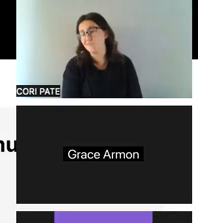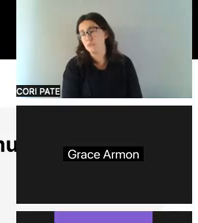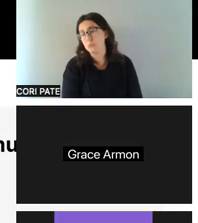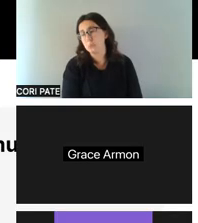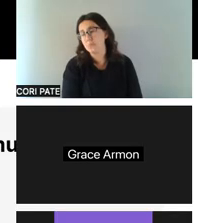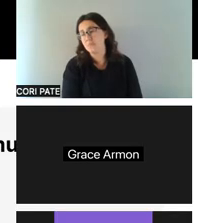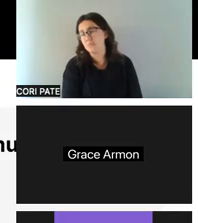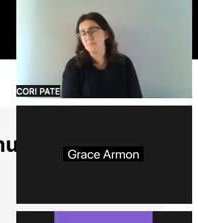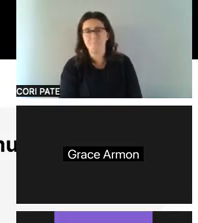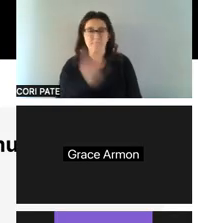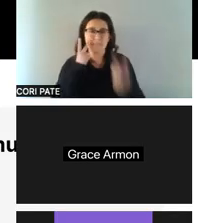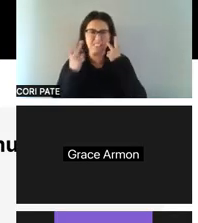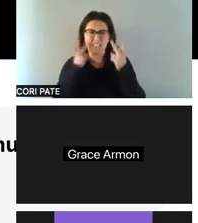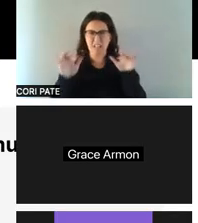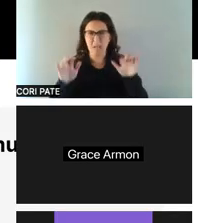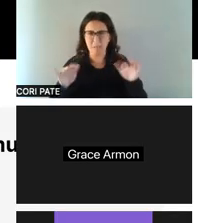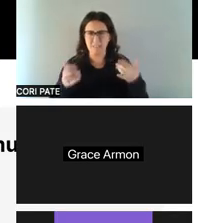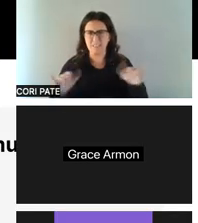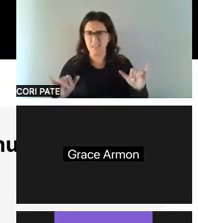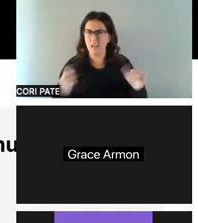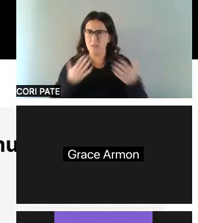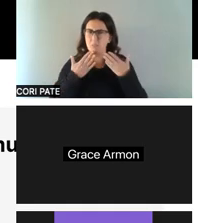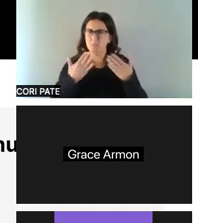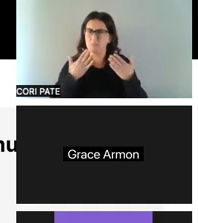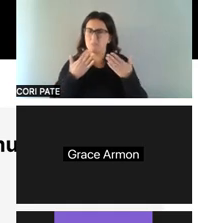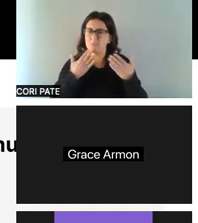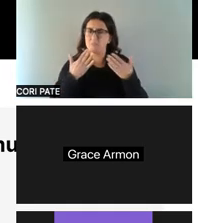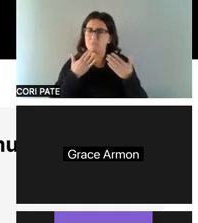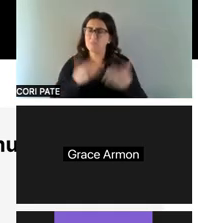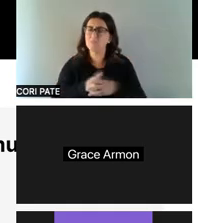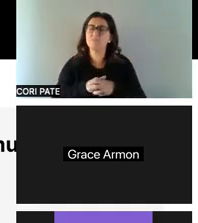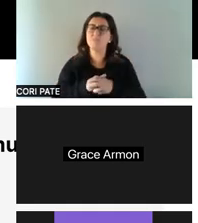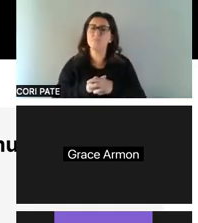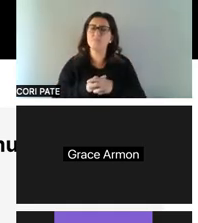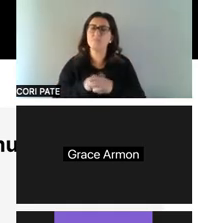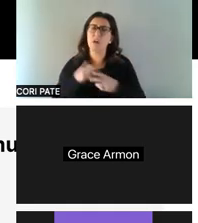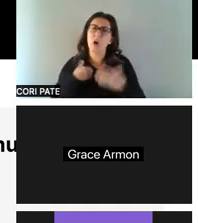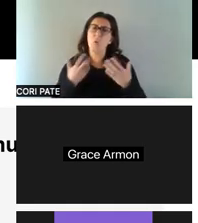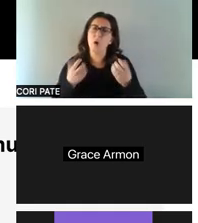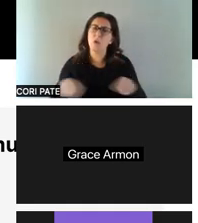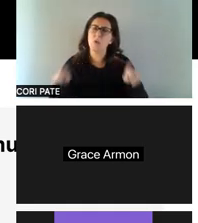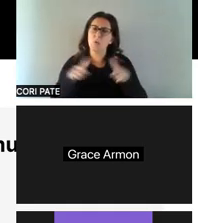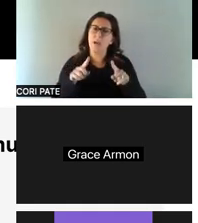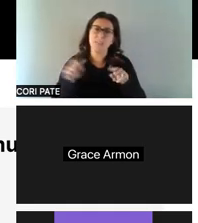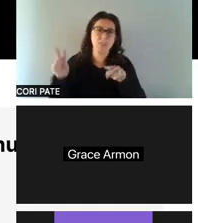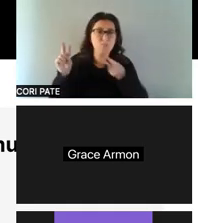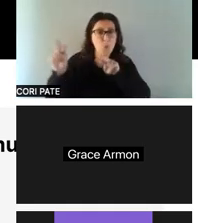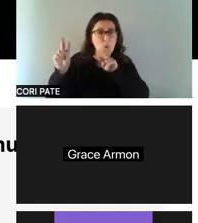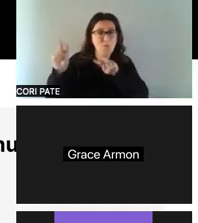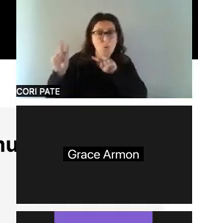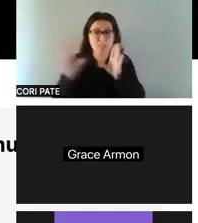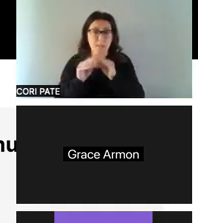Still see some typing going on. Really appreciate this. I really, really do. I want you guys to look forward to these, right? I want you to come to